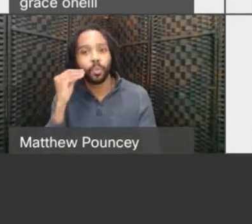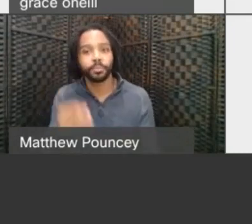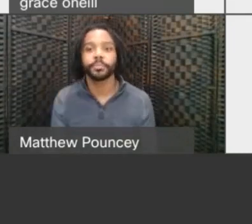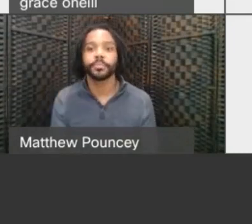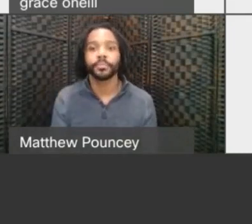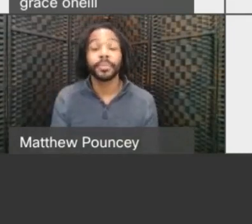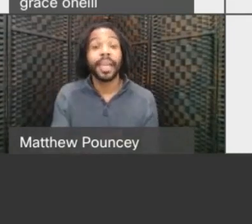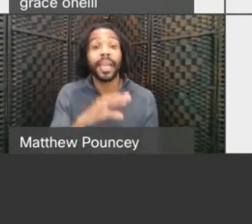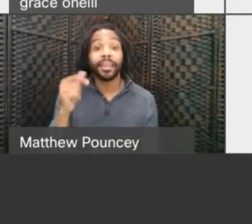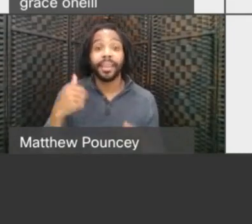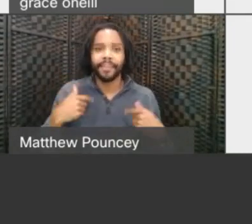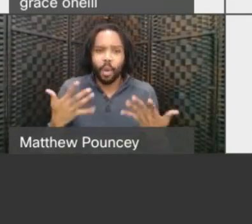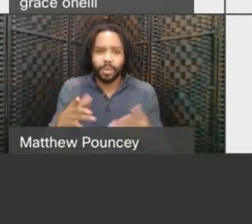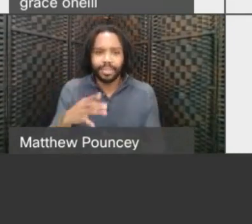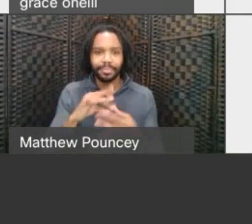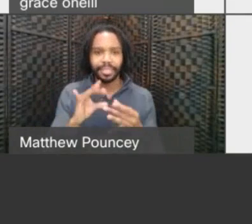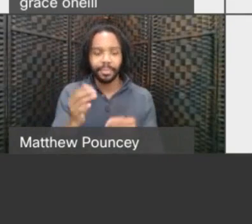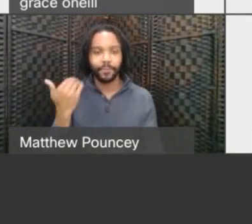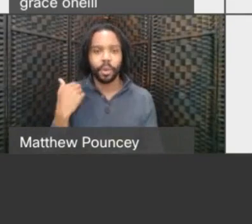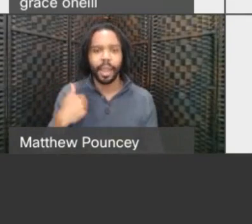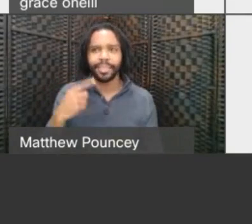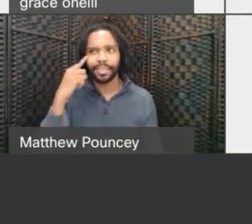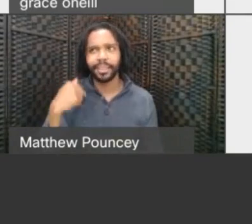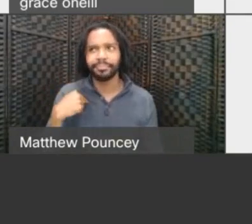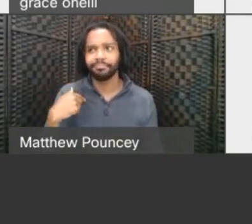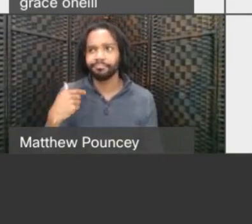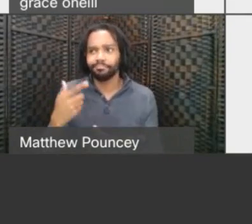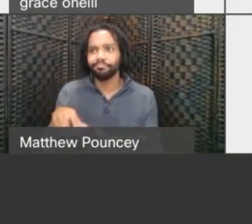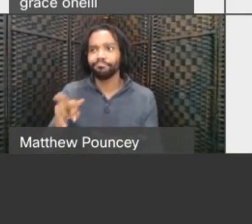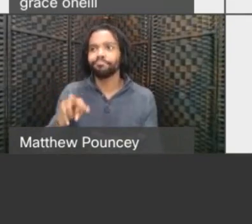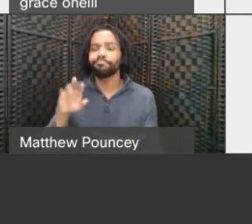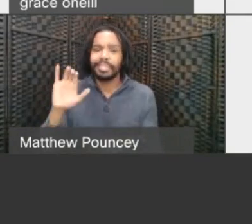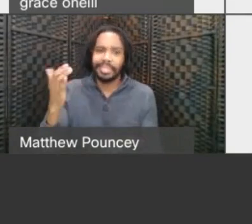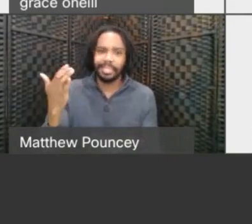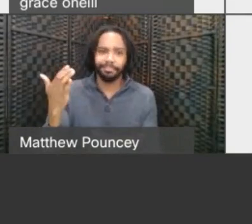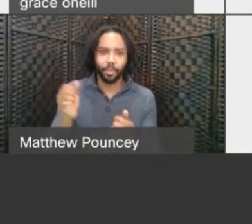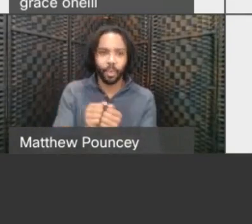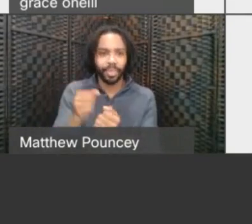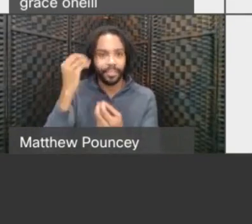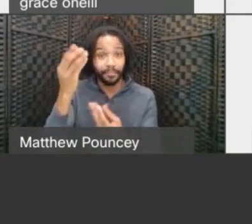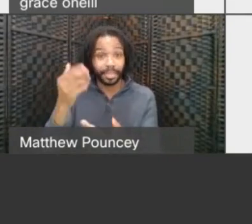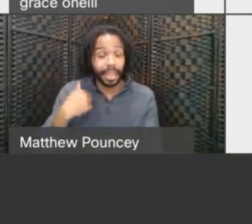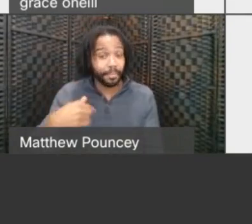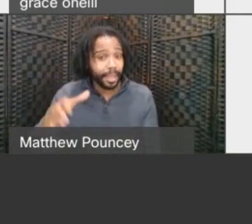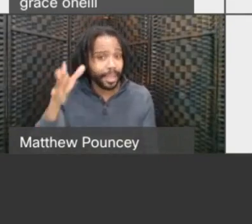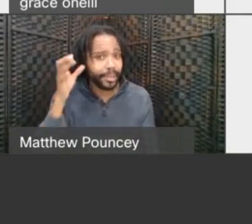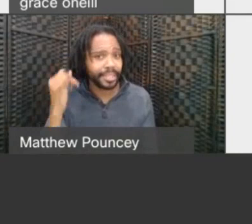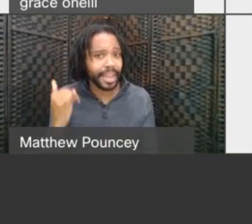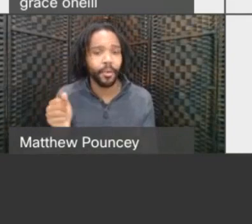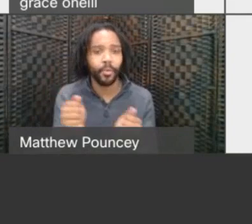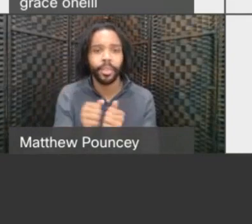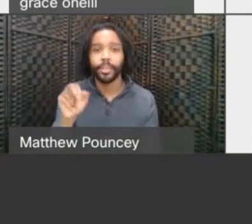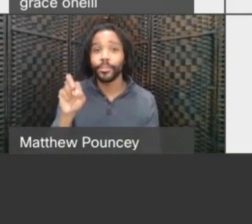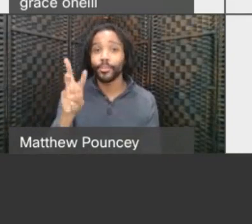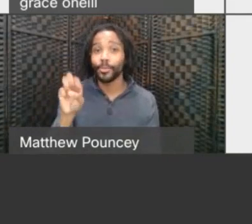And as I said, I think it seems, based on the data I'm hearing from the news, which